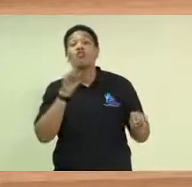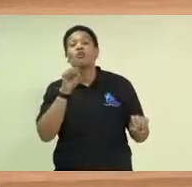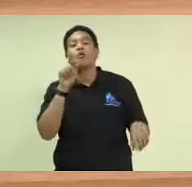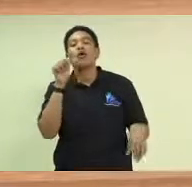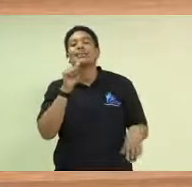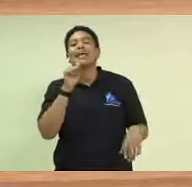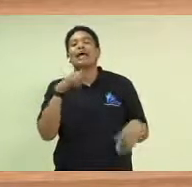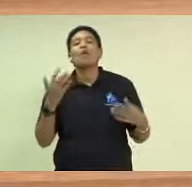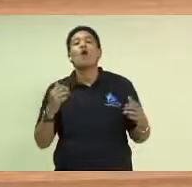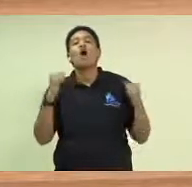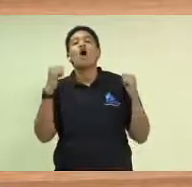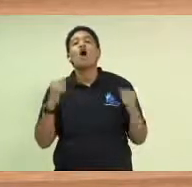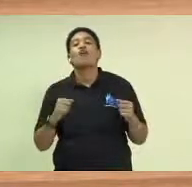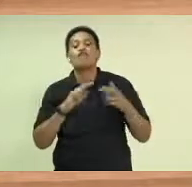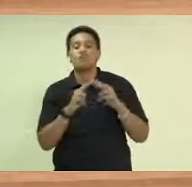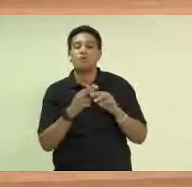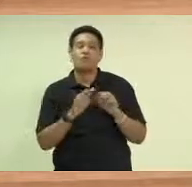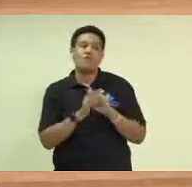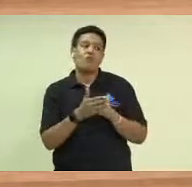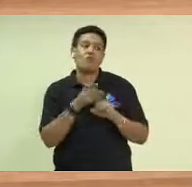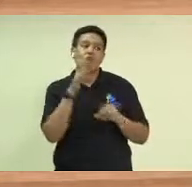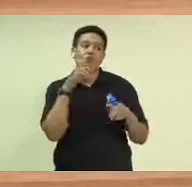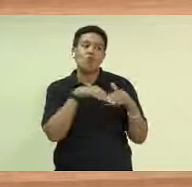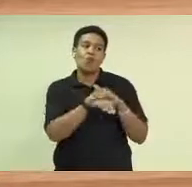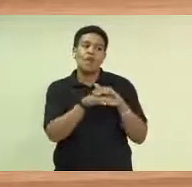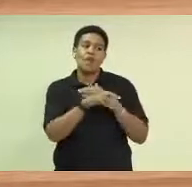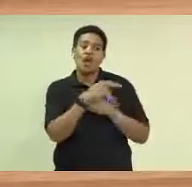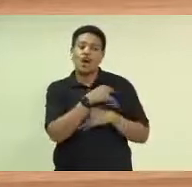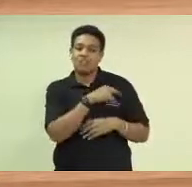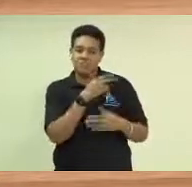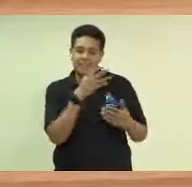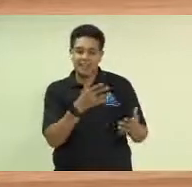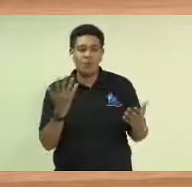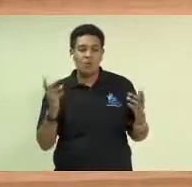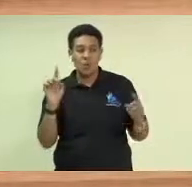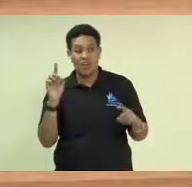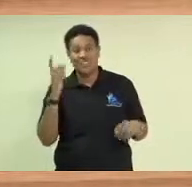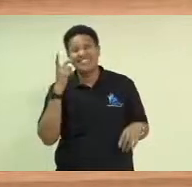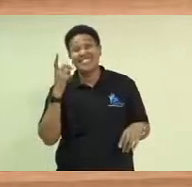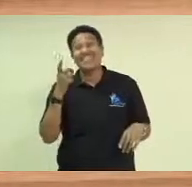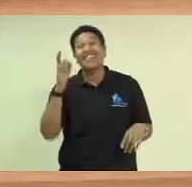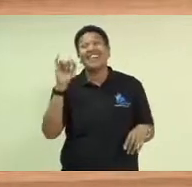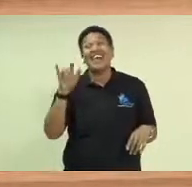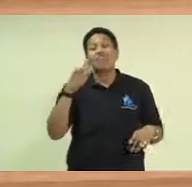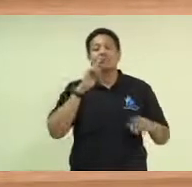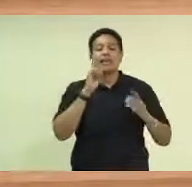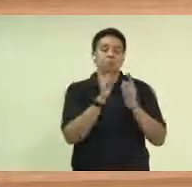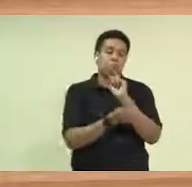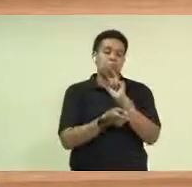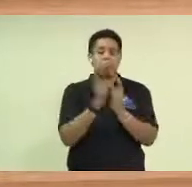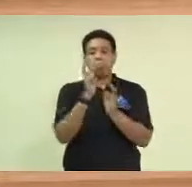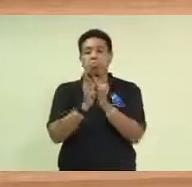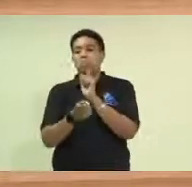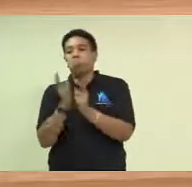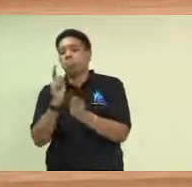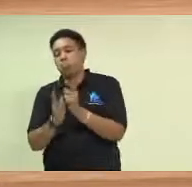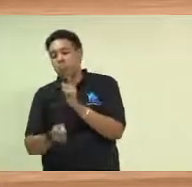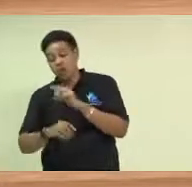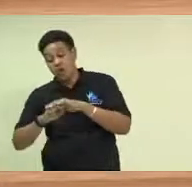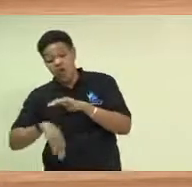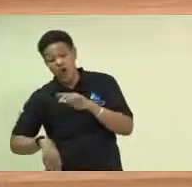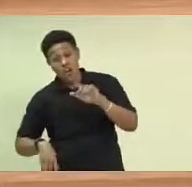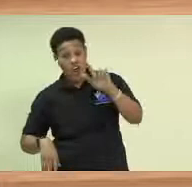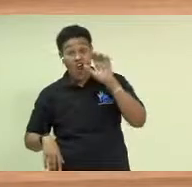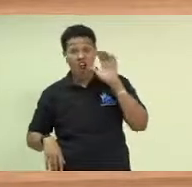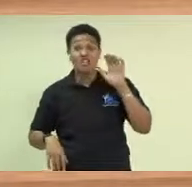are confirmed cases that are hospitalized, where you would see that that has varied between, it was under